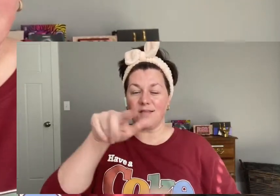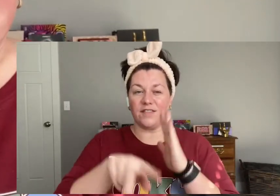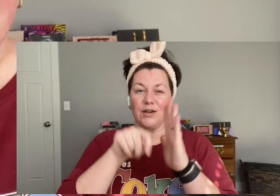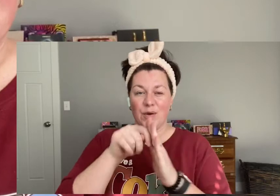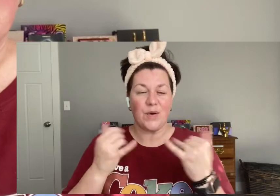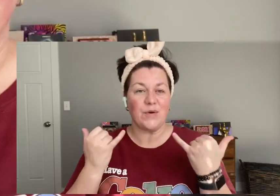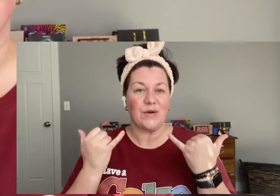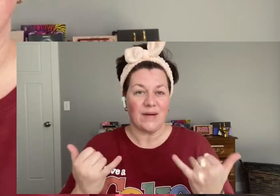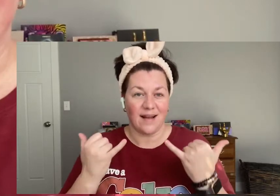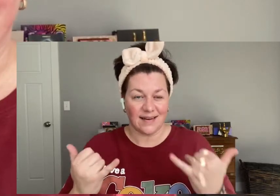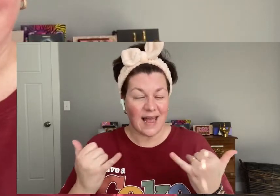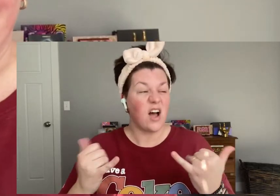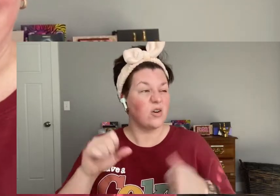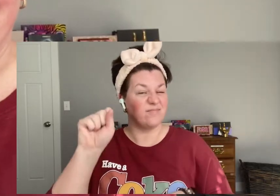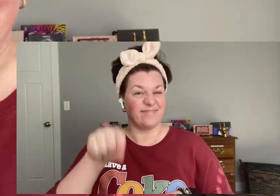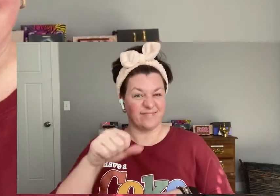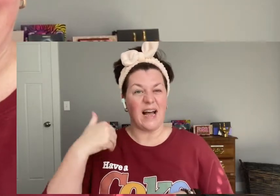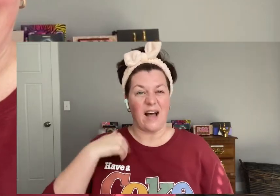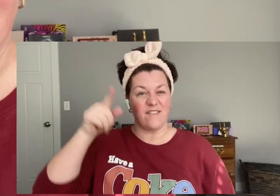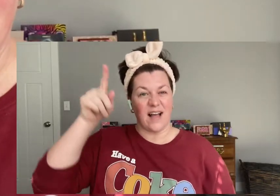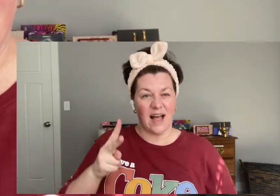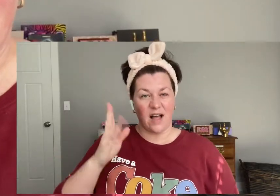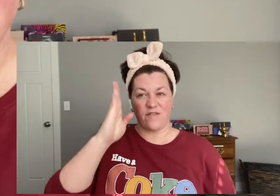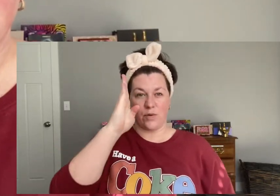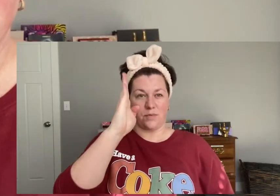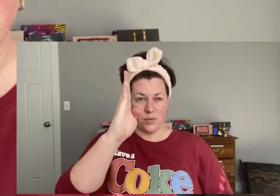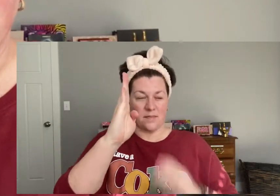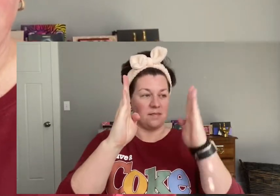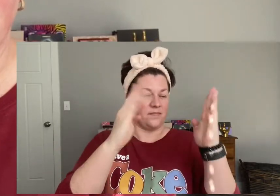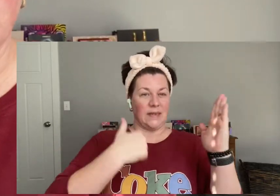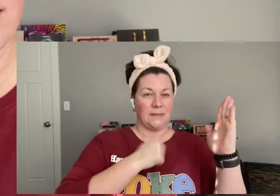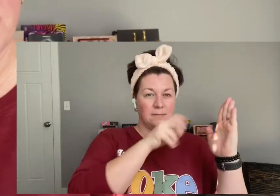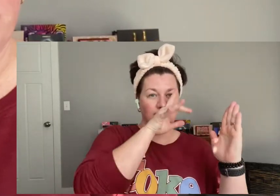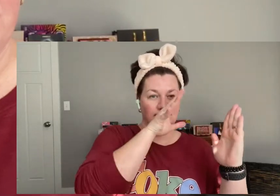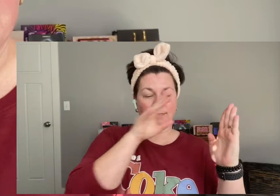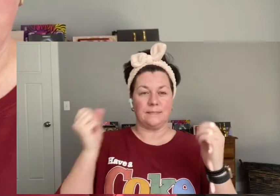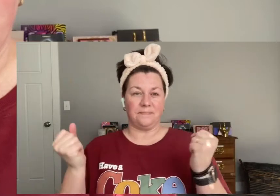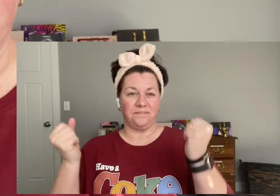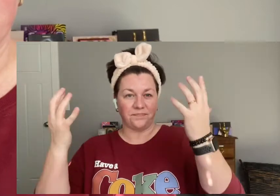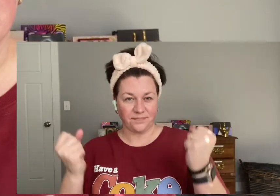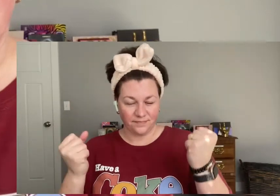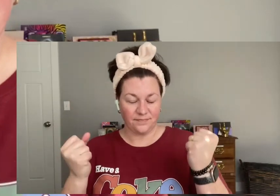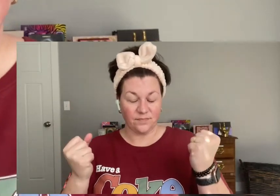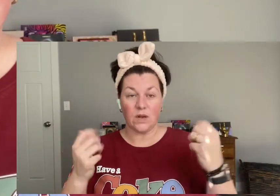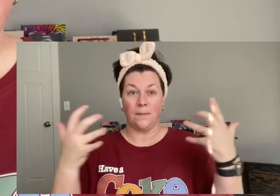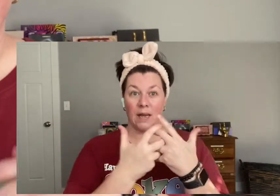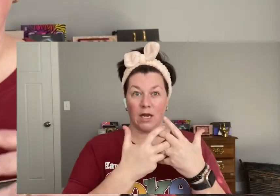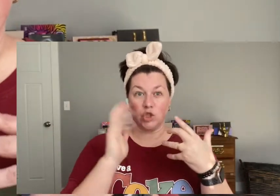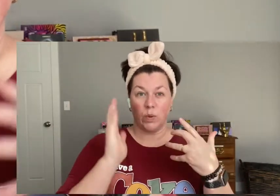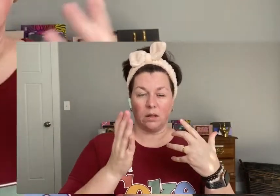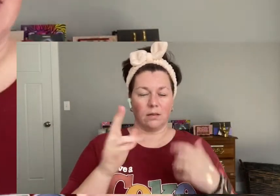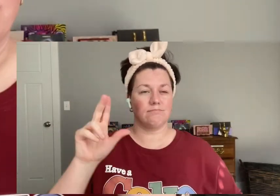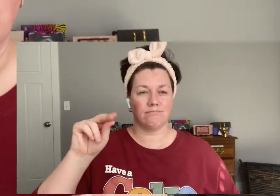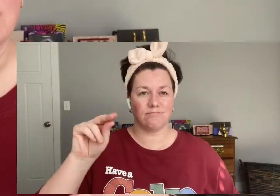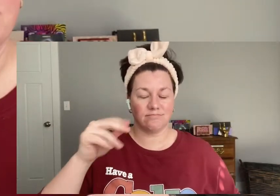noticed a bit of a different style to my video today. After reviewing a lot of my previous videos, I just felt like it